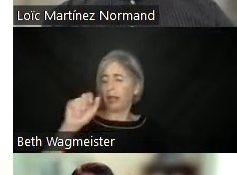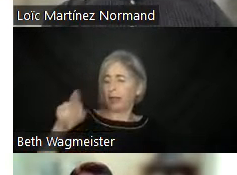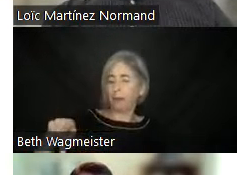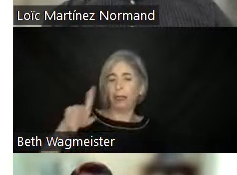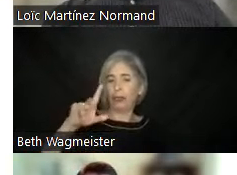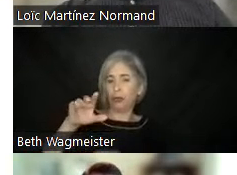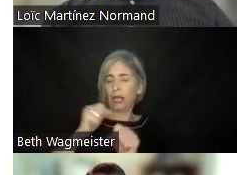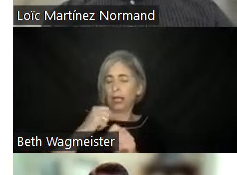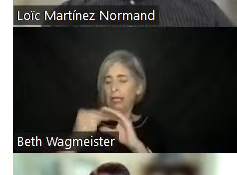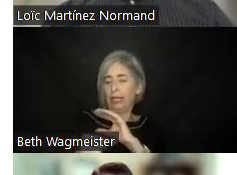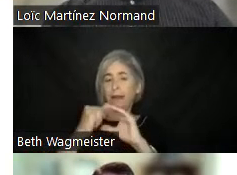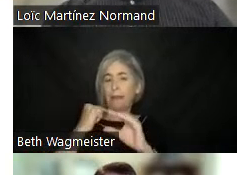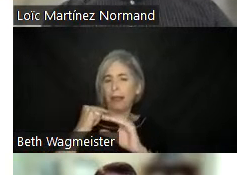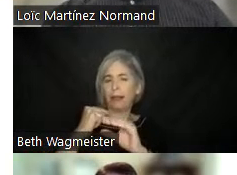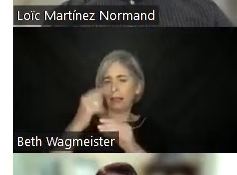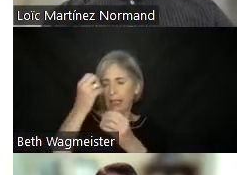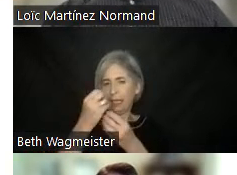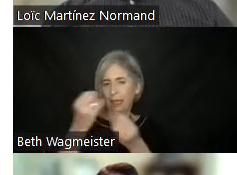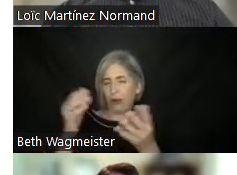can email